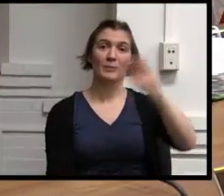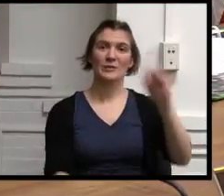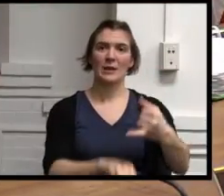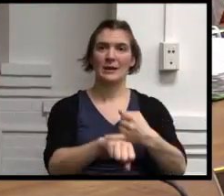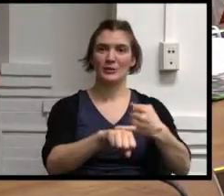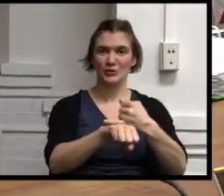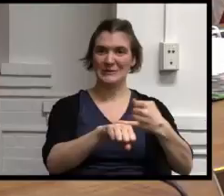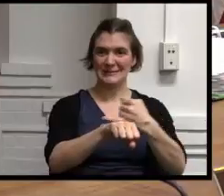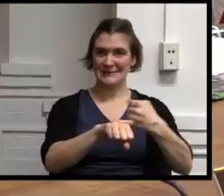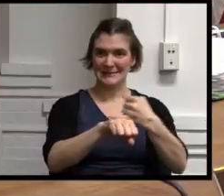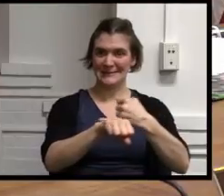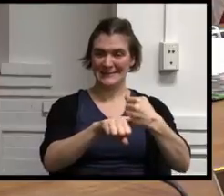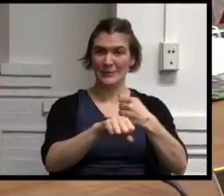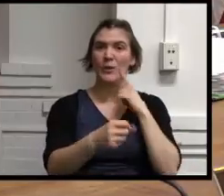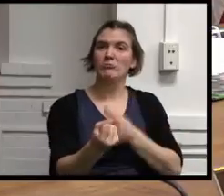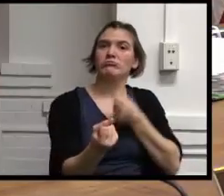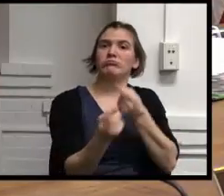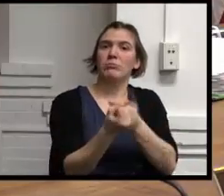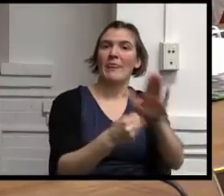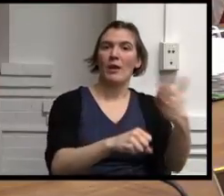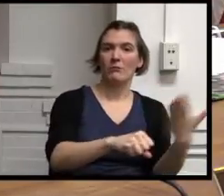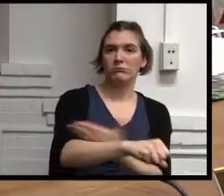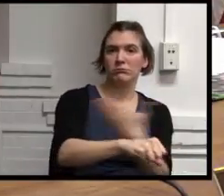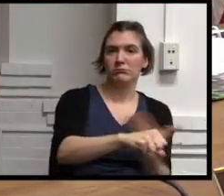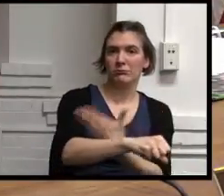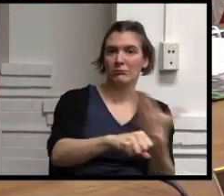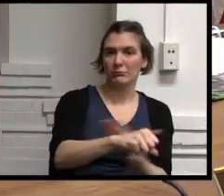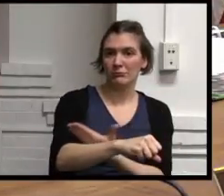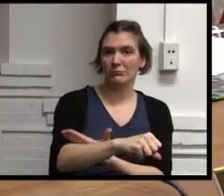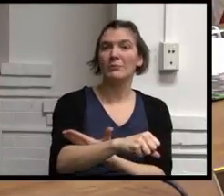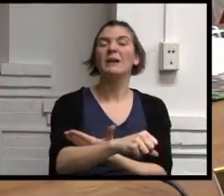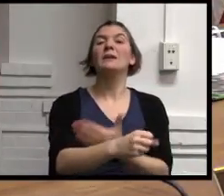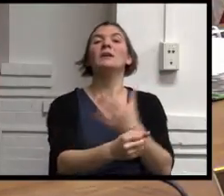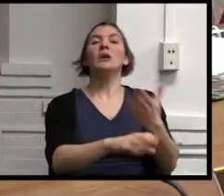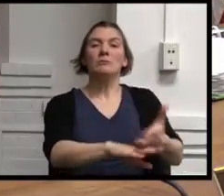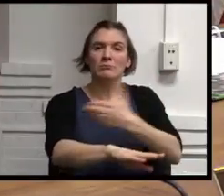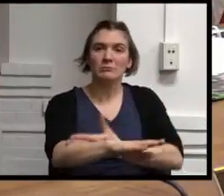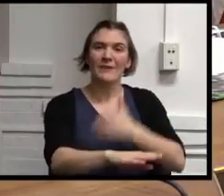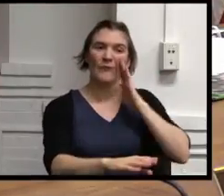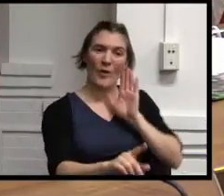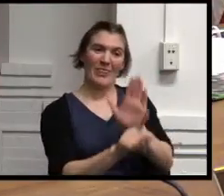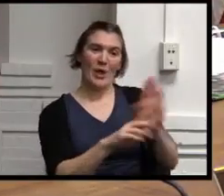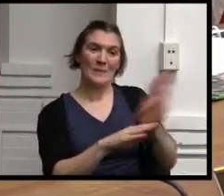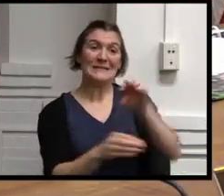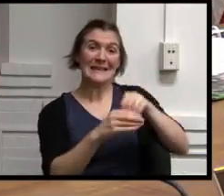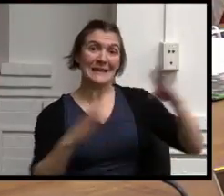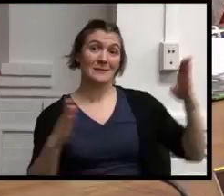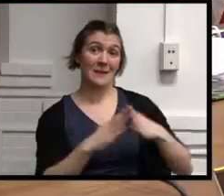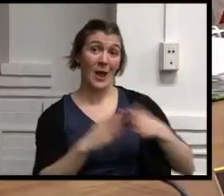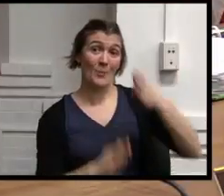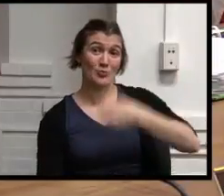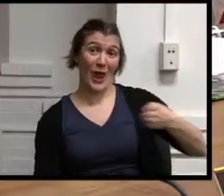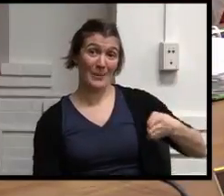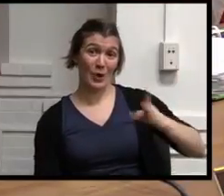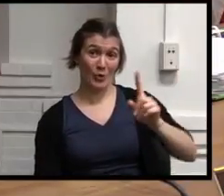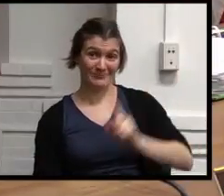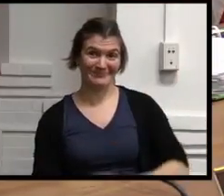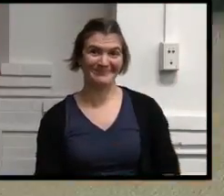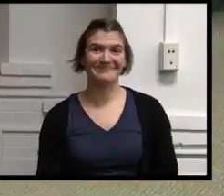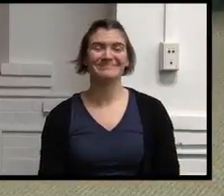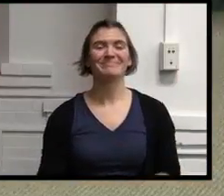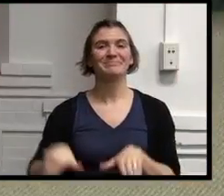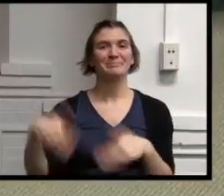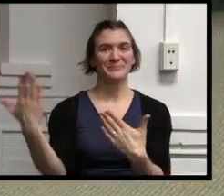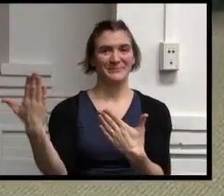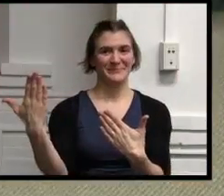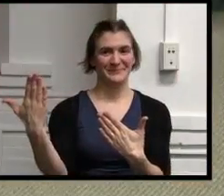3.25% interest in support of renovations and leasehold improvements for Hermit Thrush Brewery in Brattleboro. We have a motion